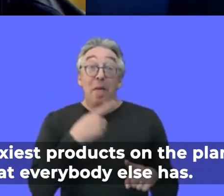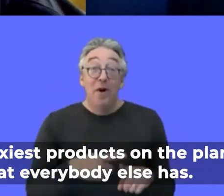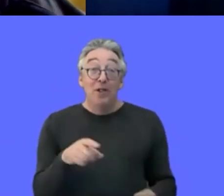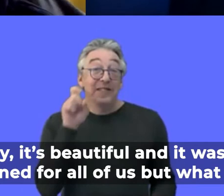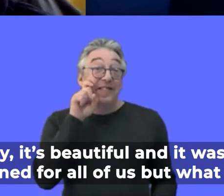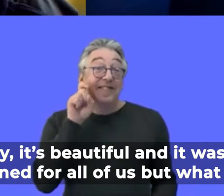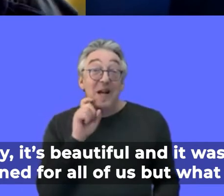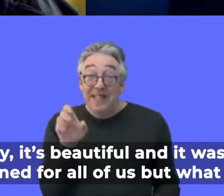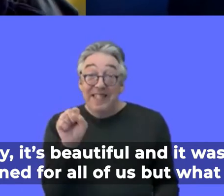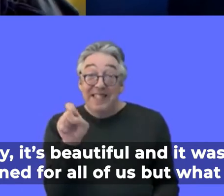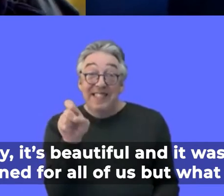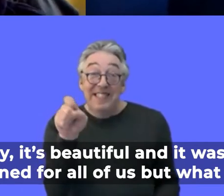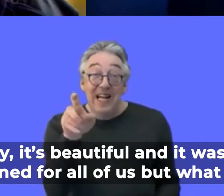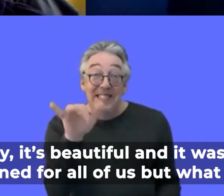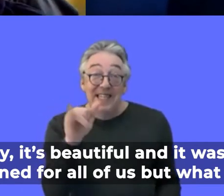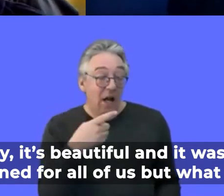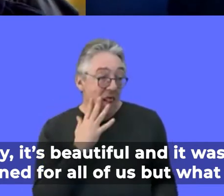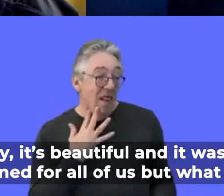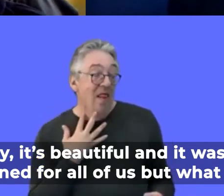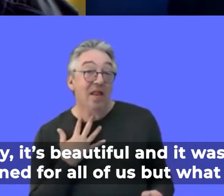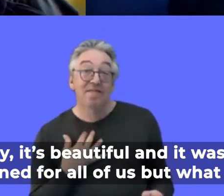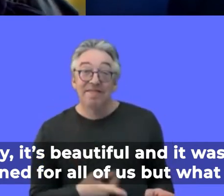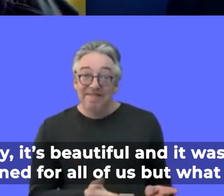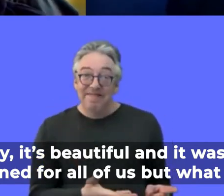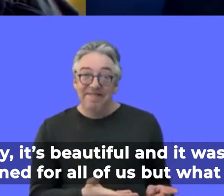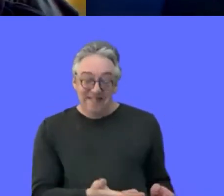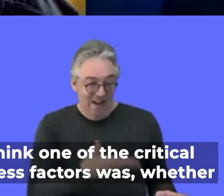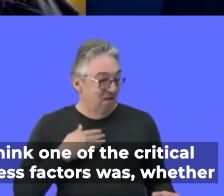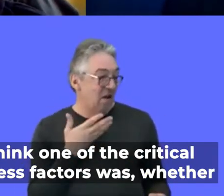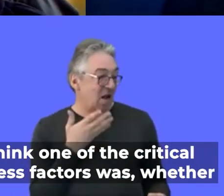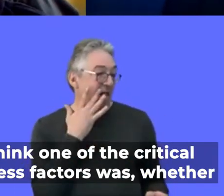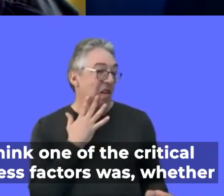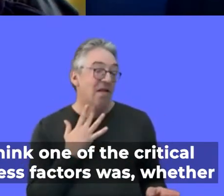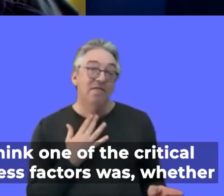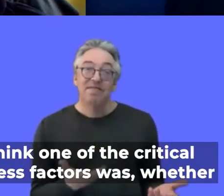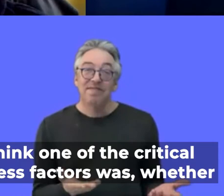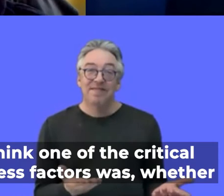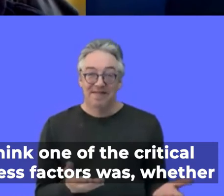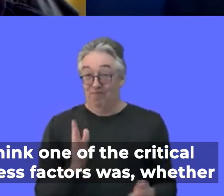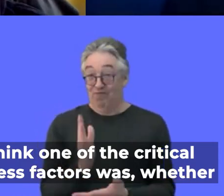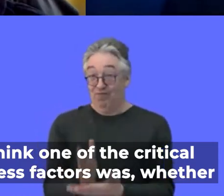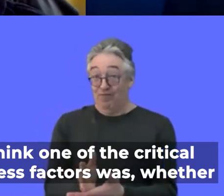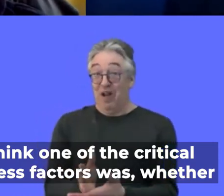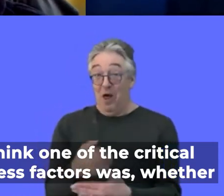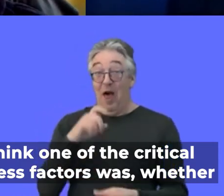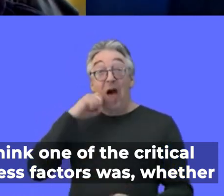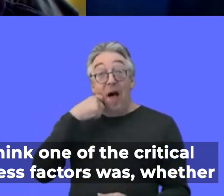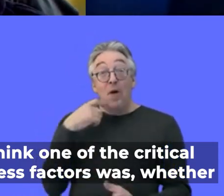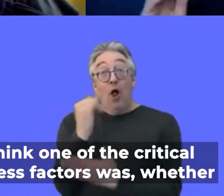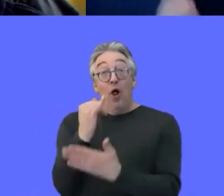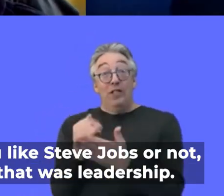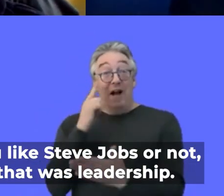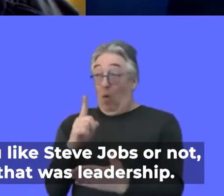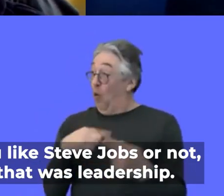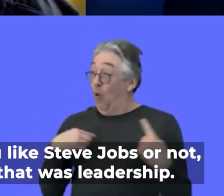has. Yes, exactly. It's beautiful. And so it was designed for all of us. But what I think the critical, one of the critical success factors,